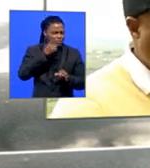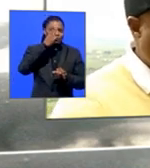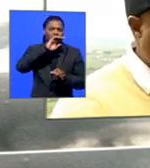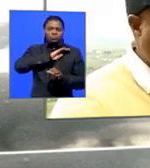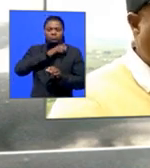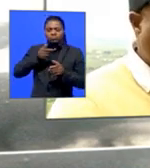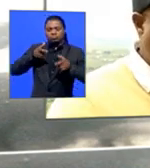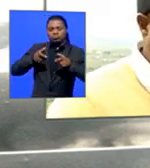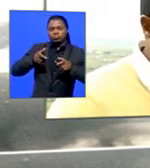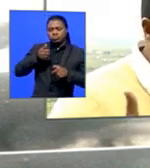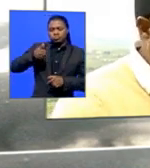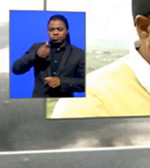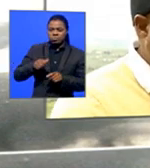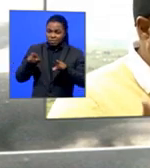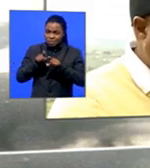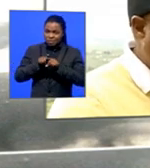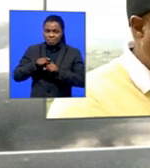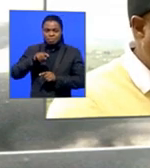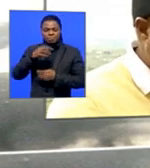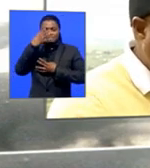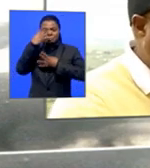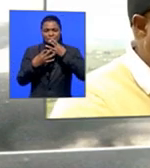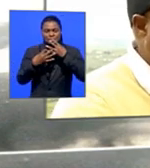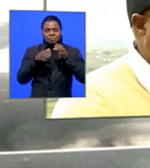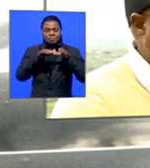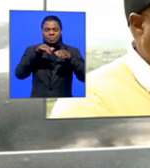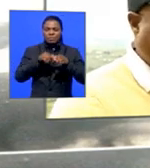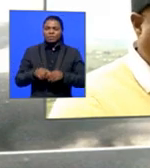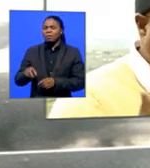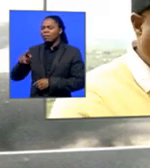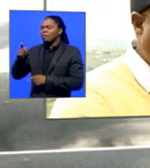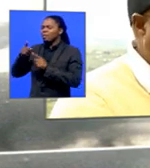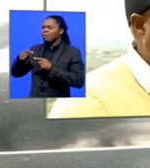Even in prison, he used to lead other comrades in the fight